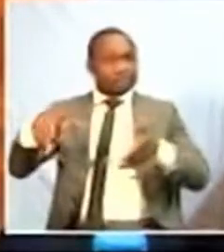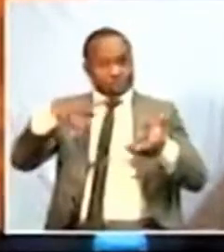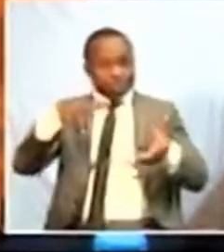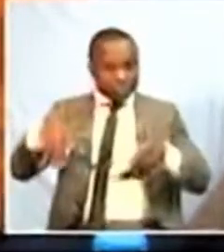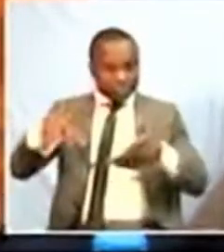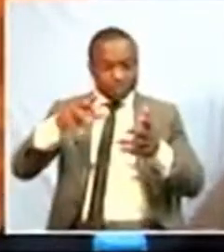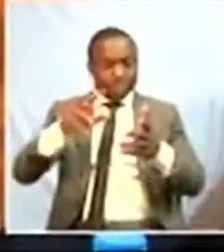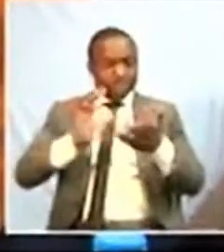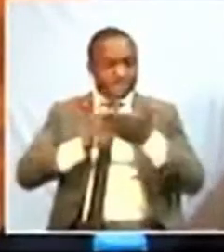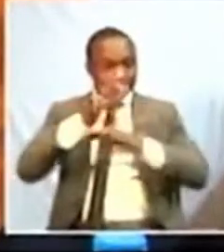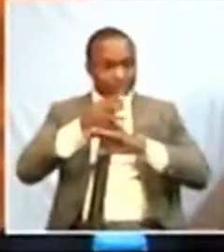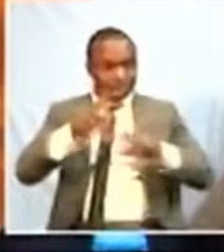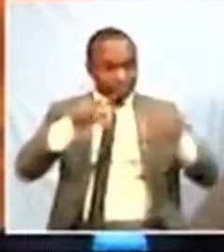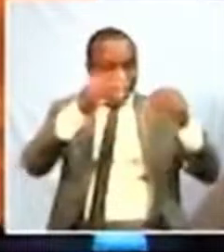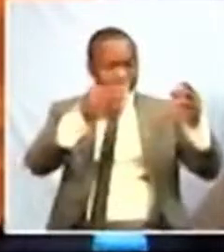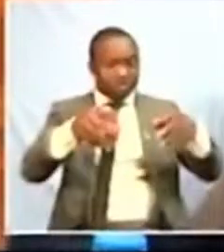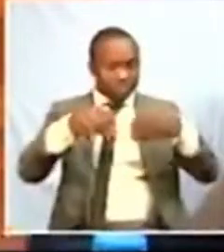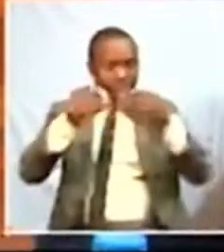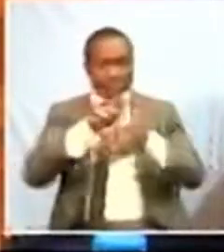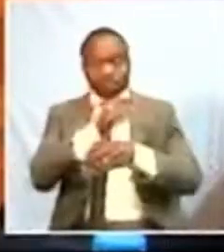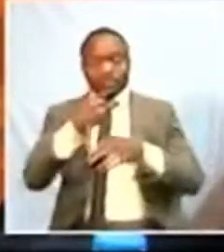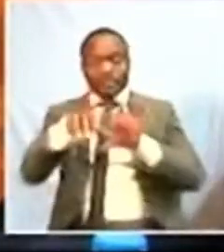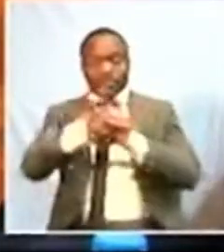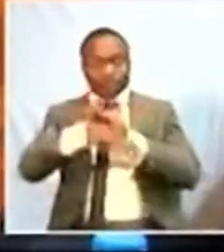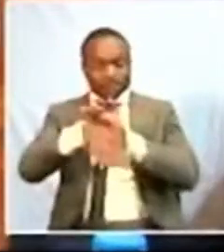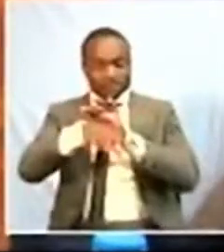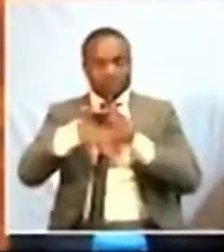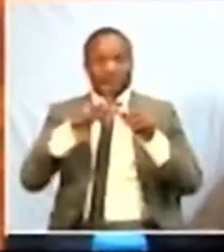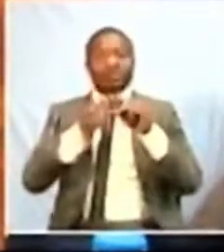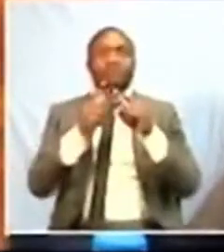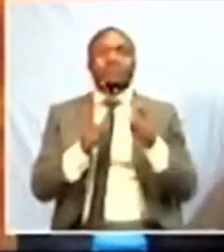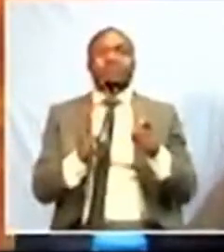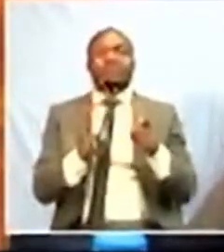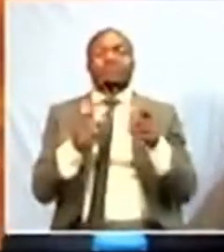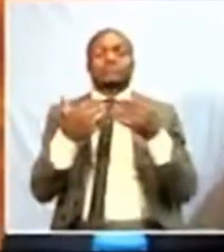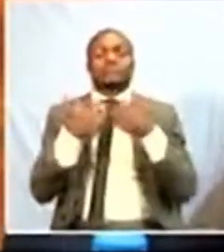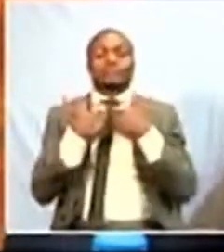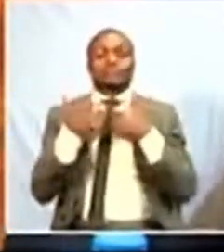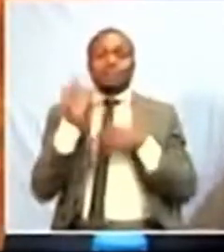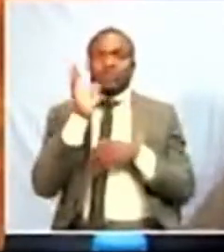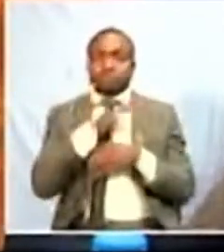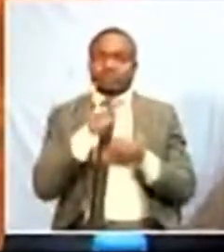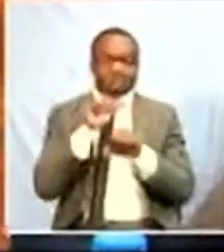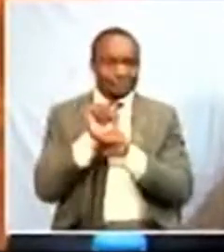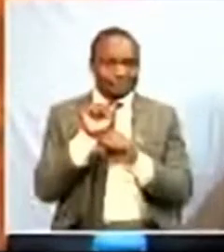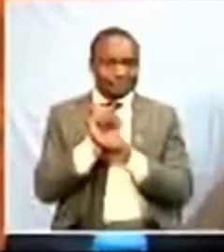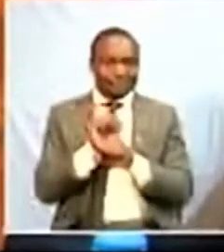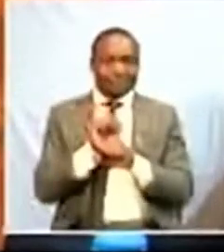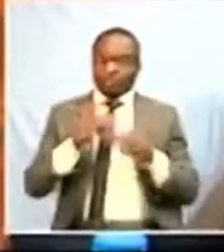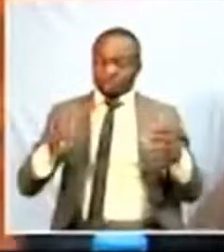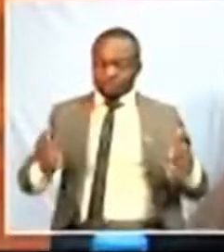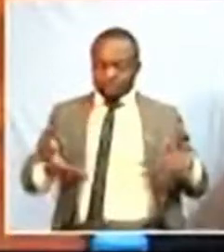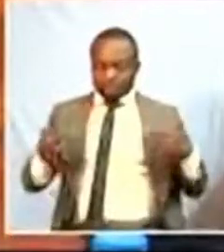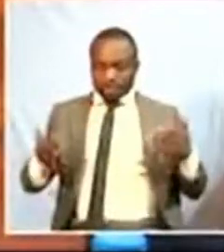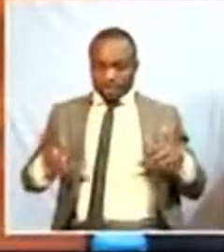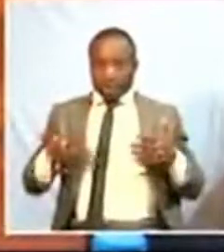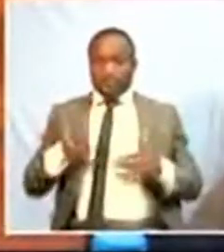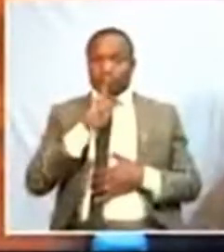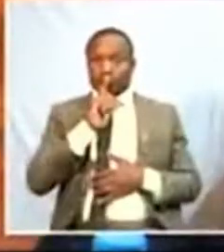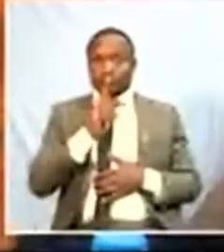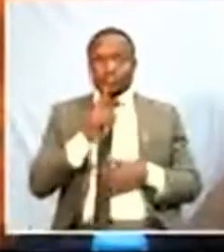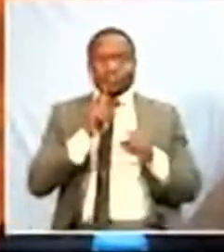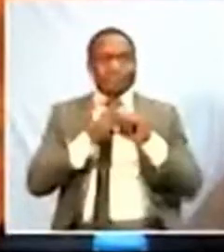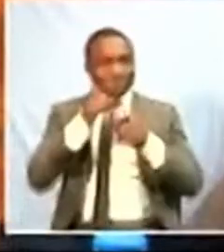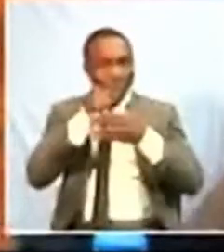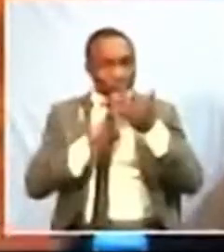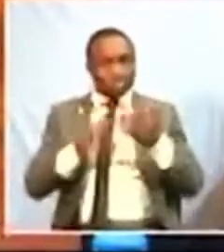deliver. So there is that compromise. But when they have finally done with the work, they are satisfied, quite all right. But now what the